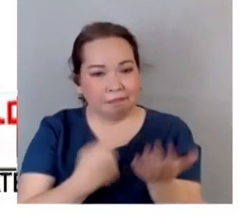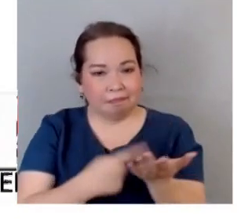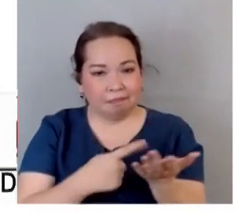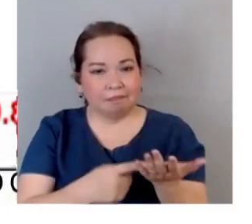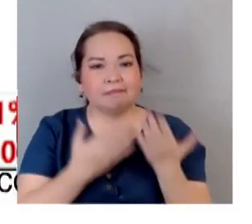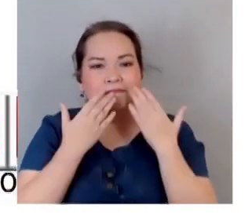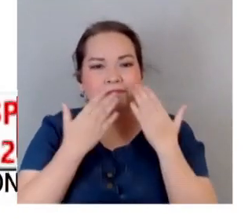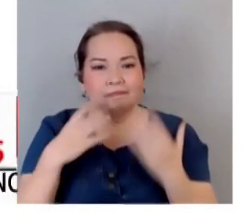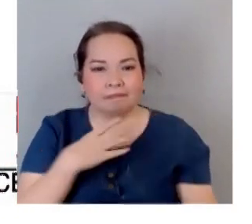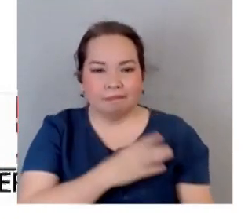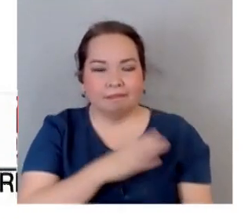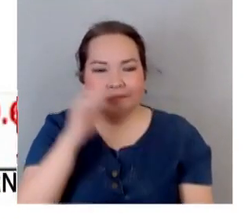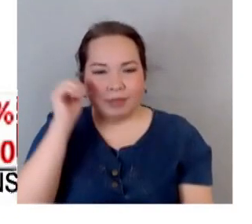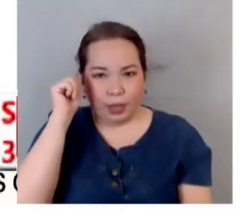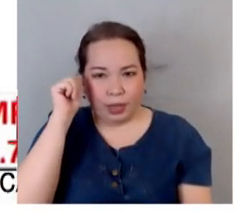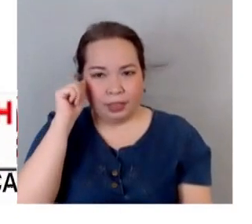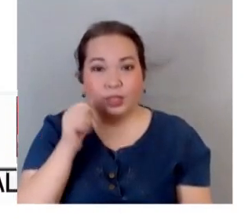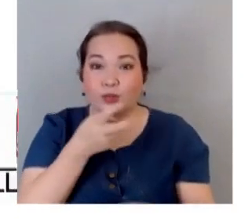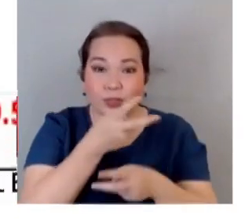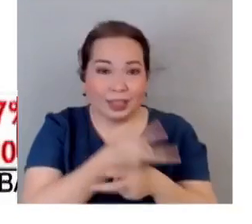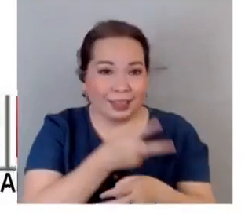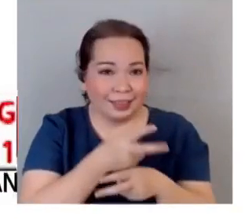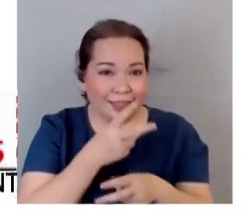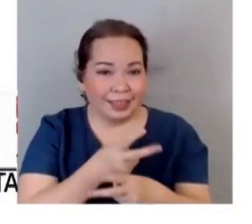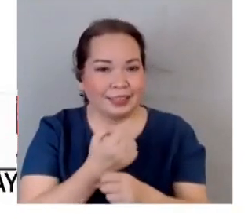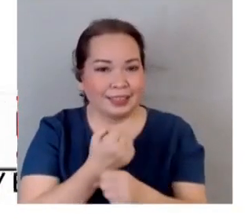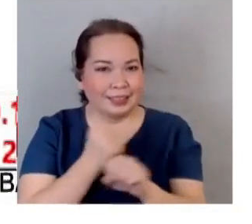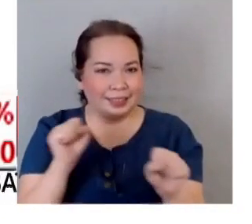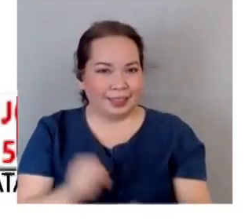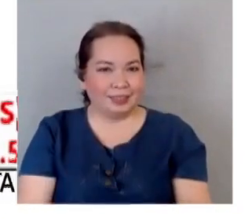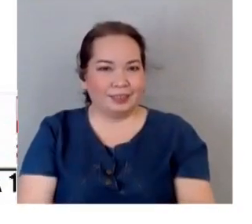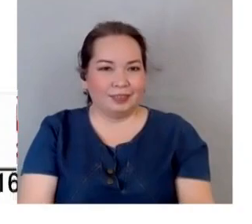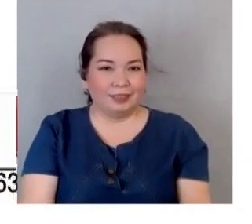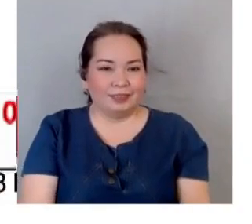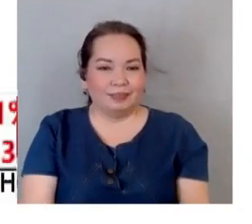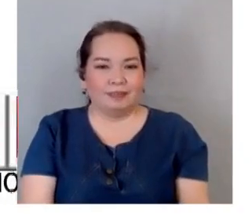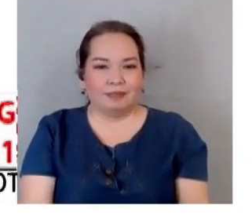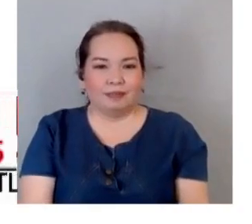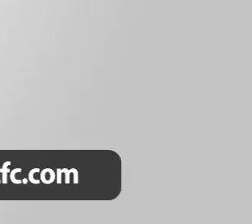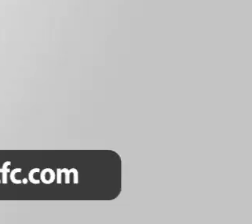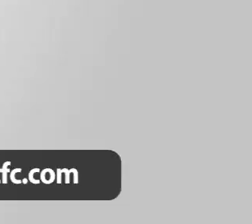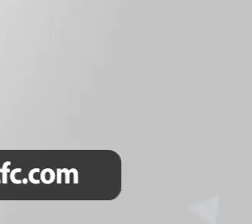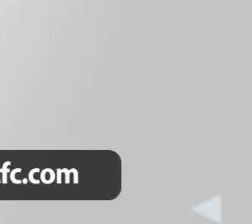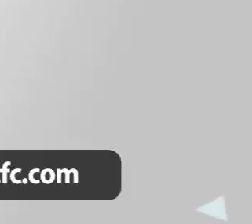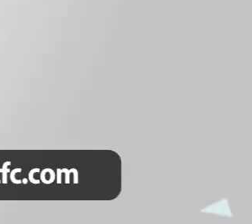Benny Abante, for joining us. Take care. Keep safe. Thank you, Ms. Carmina. Thank you.